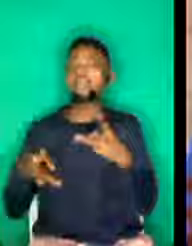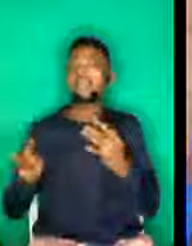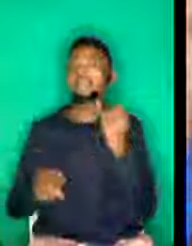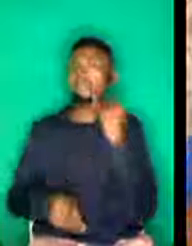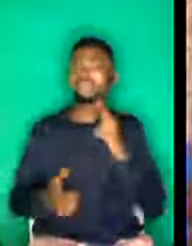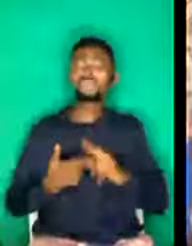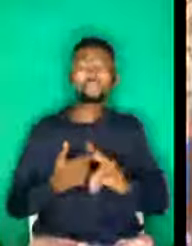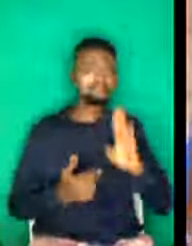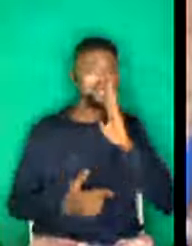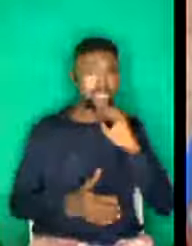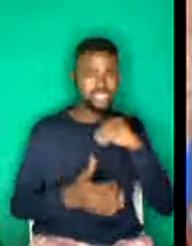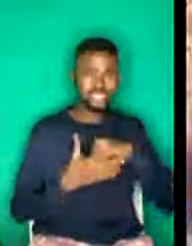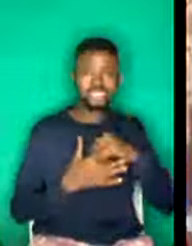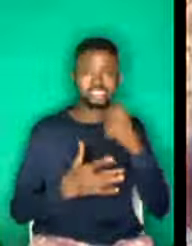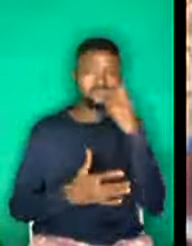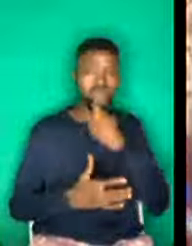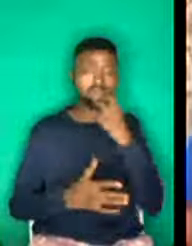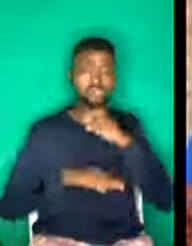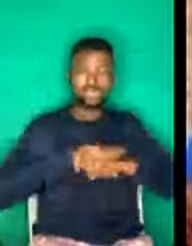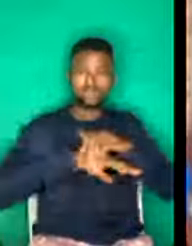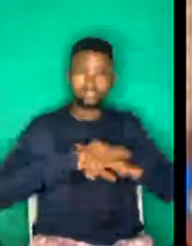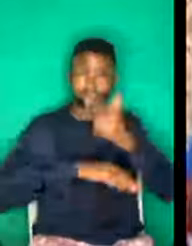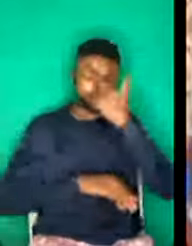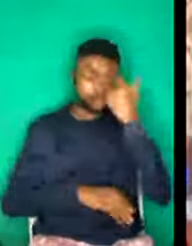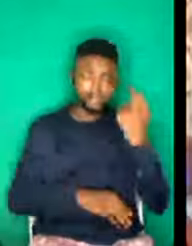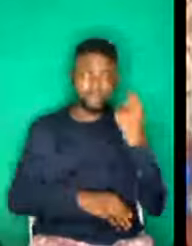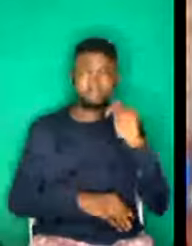English, because the person listening